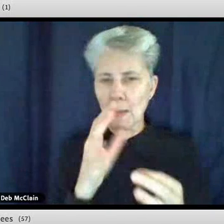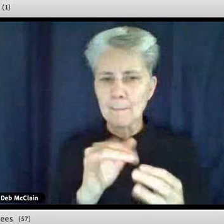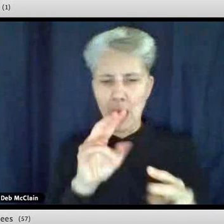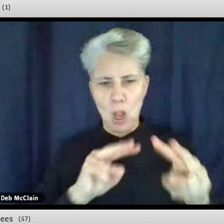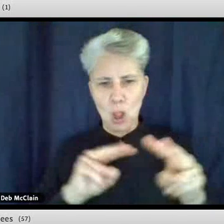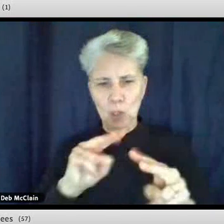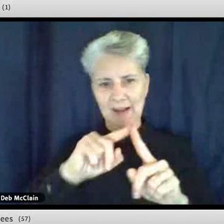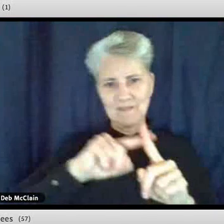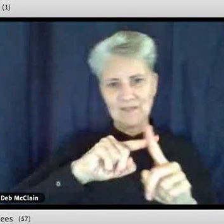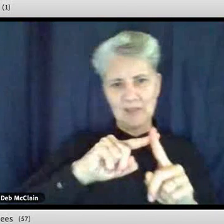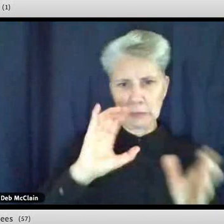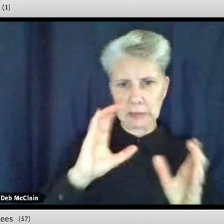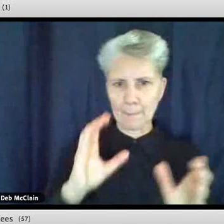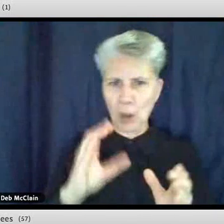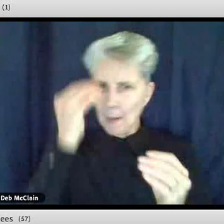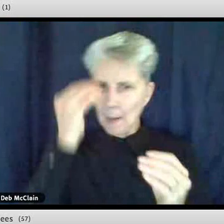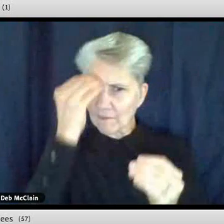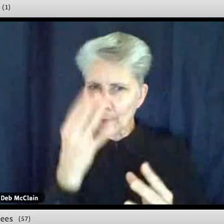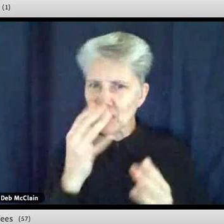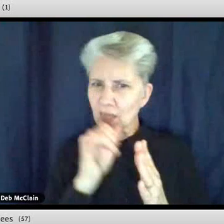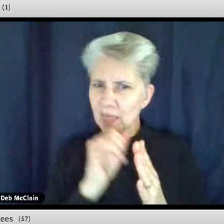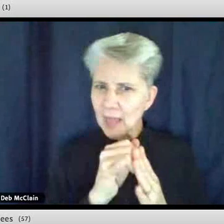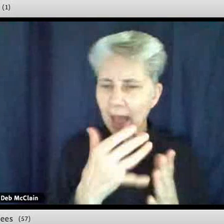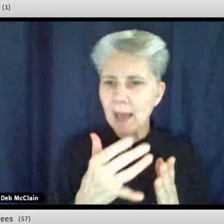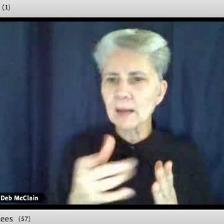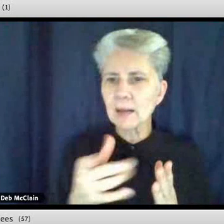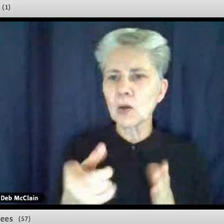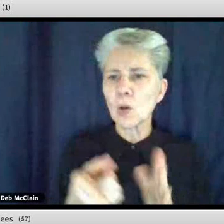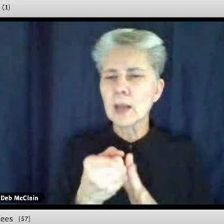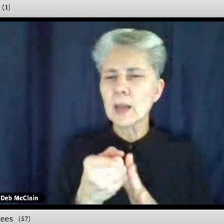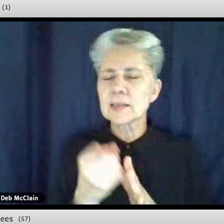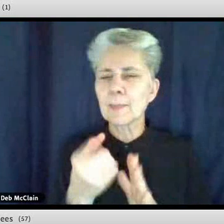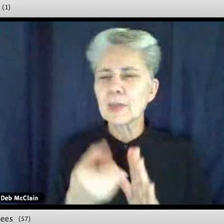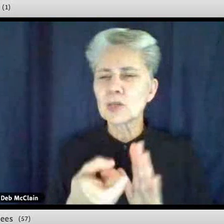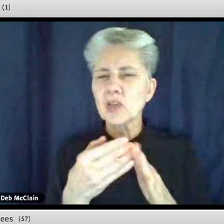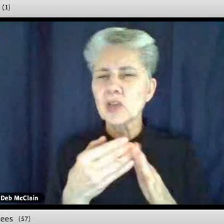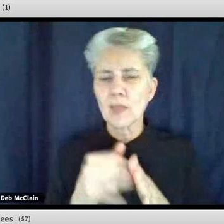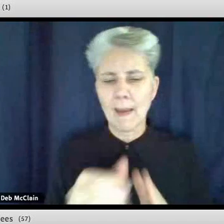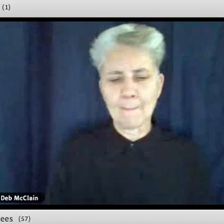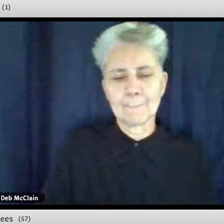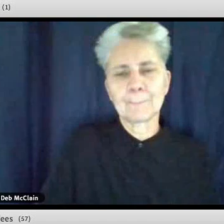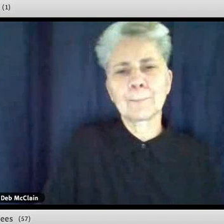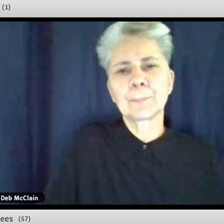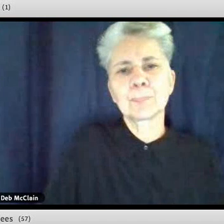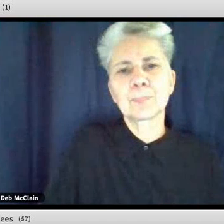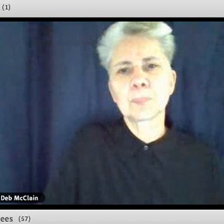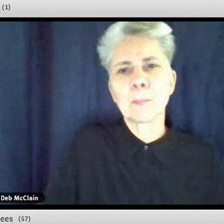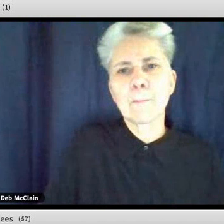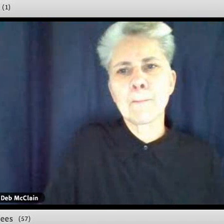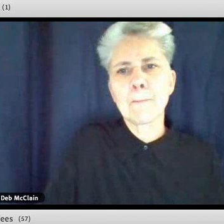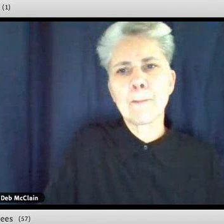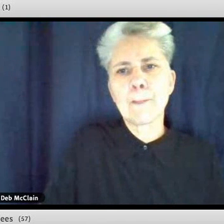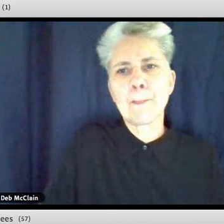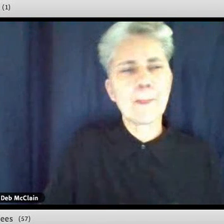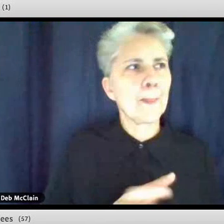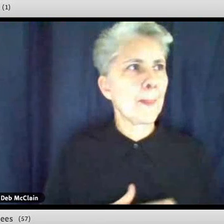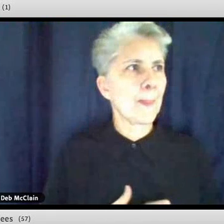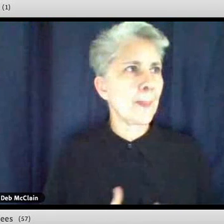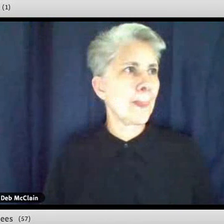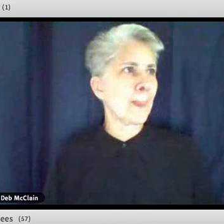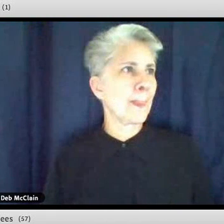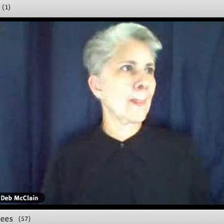14%, and that's just determined kind of by looking at fevers and different things. Yeah, just one second. Let me share the KFF map.